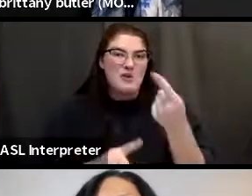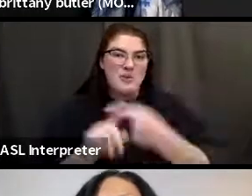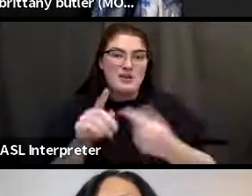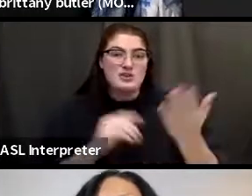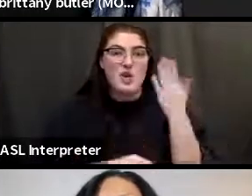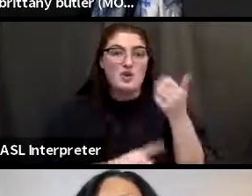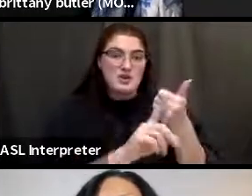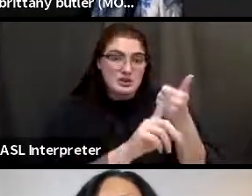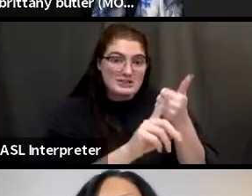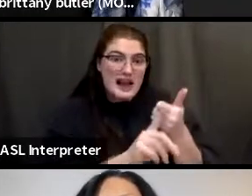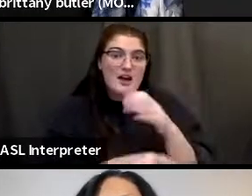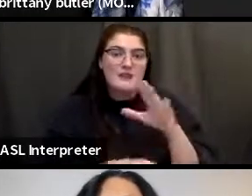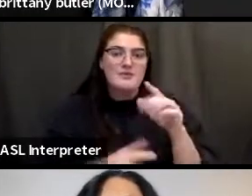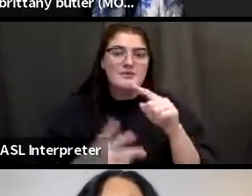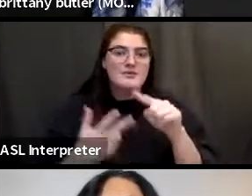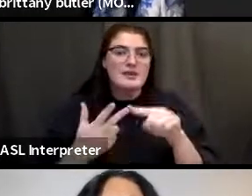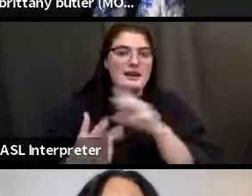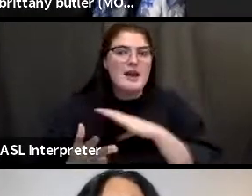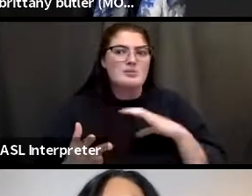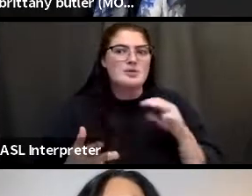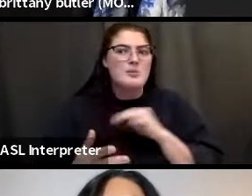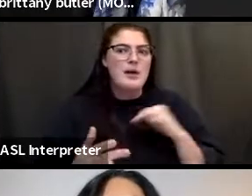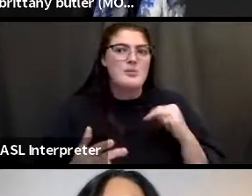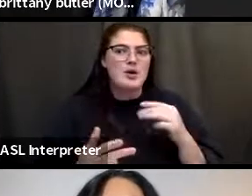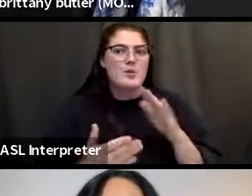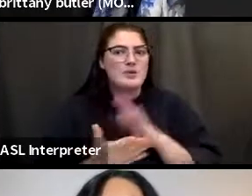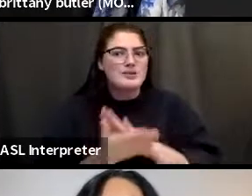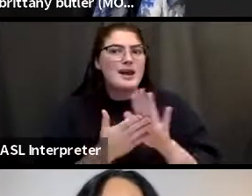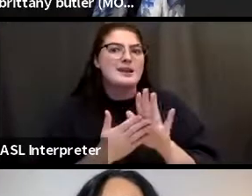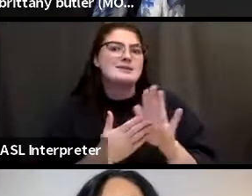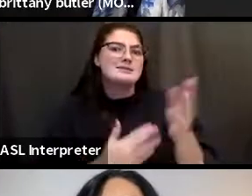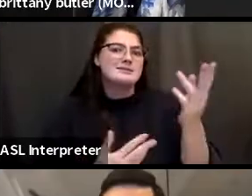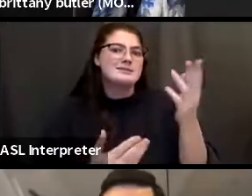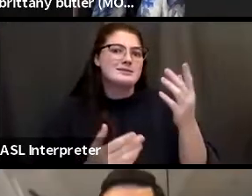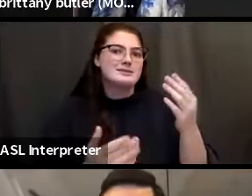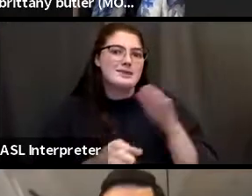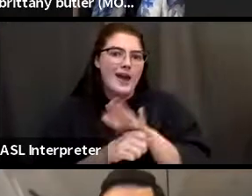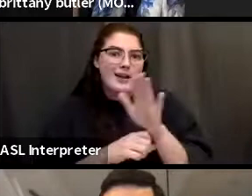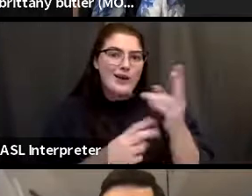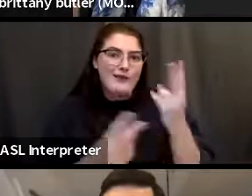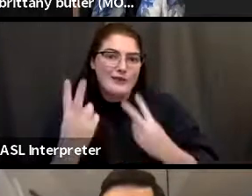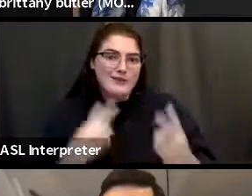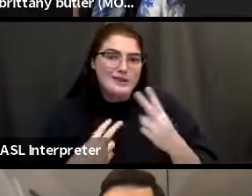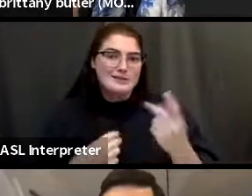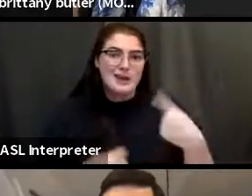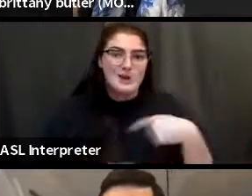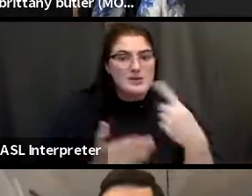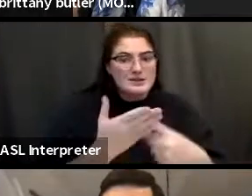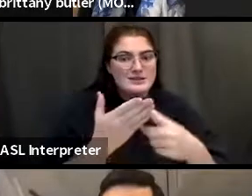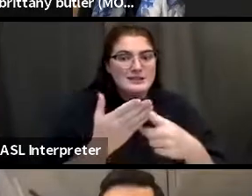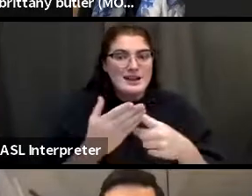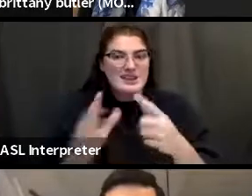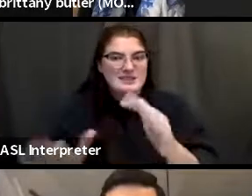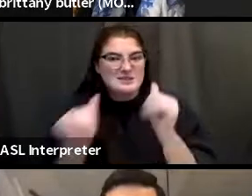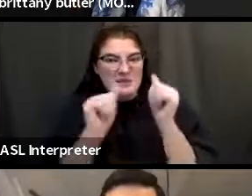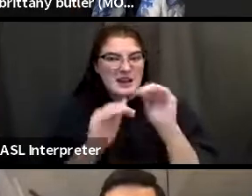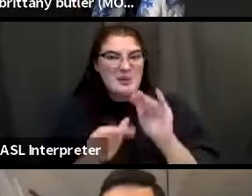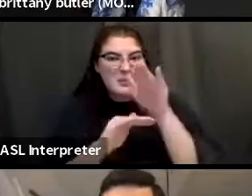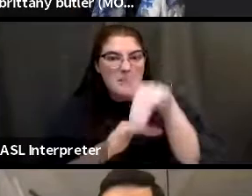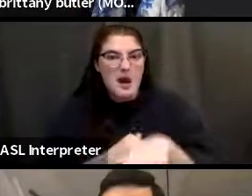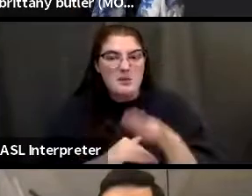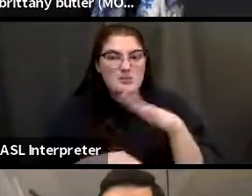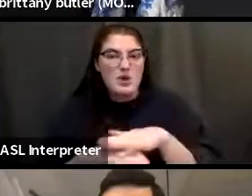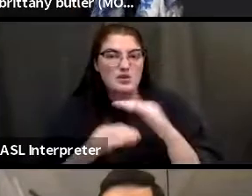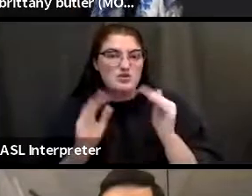Jonathan McNair, and the council member were kind enough to come over and visit, and we discussed speed bumps for my street. Has there been any further movement on